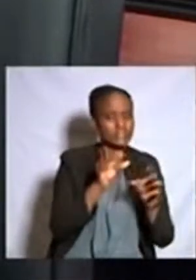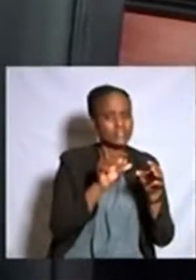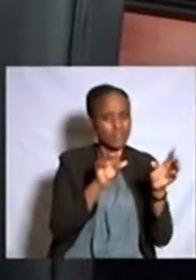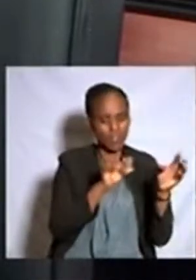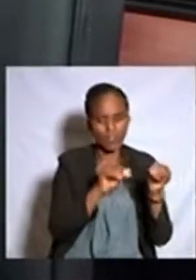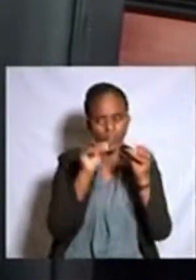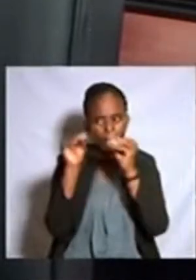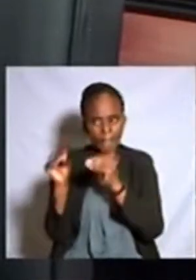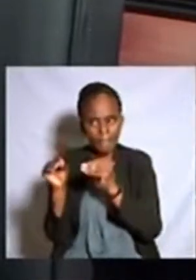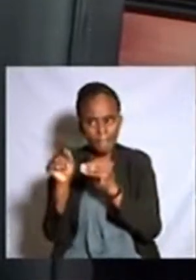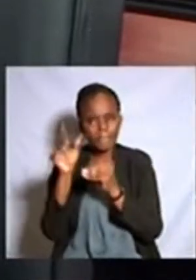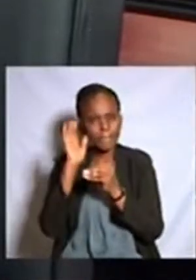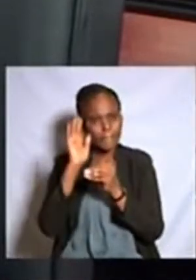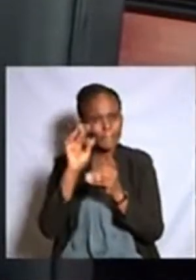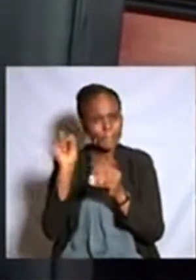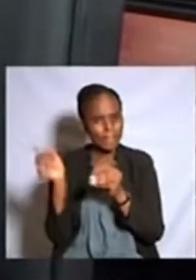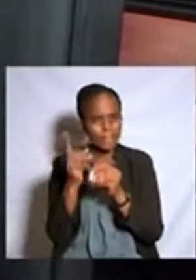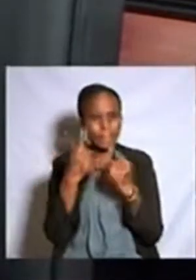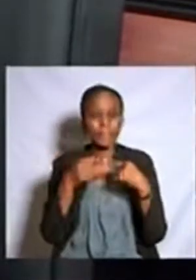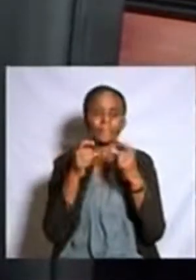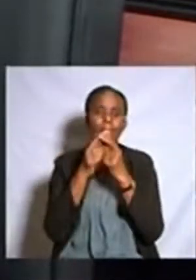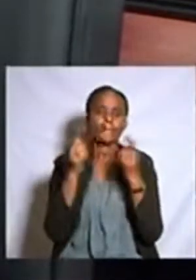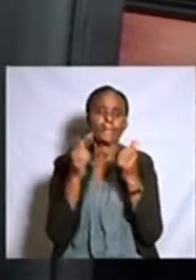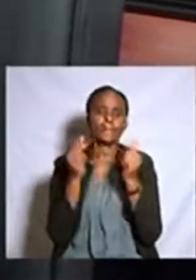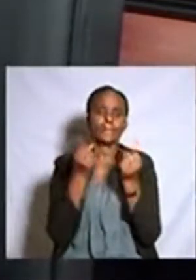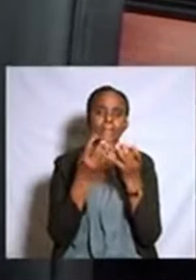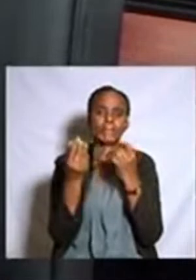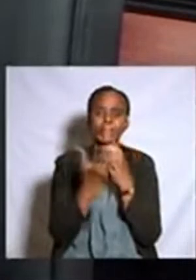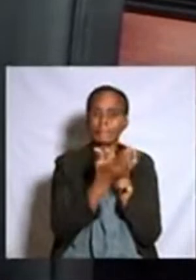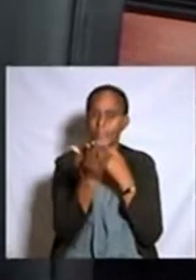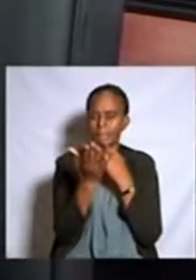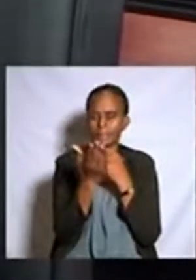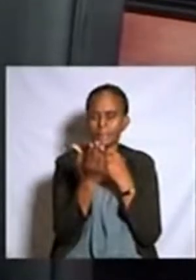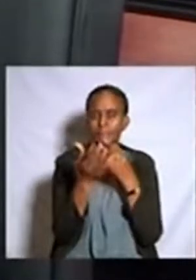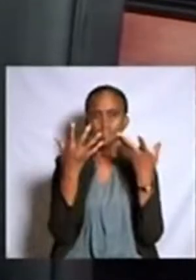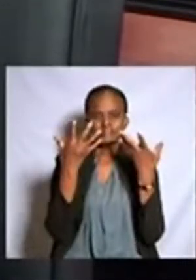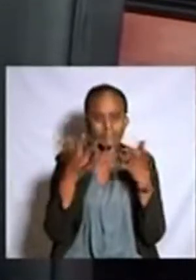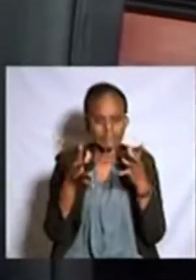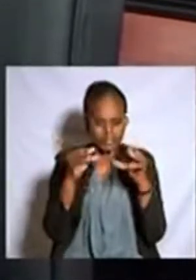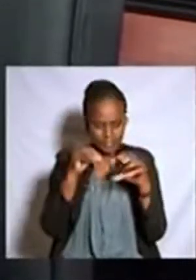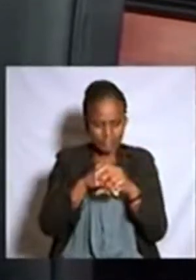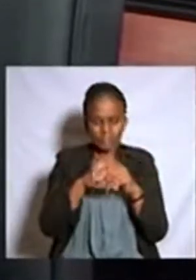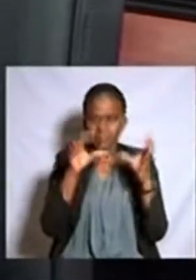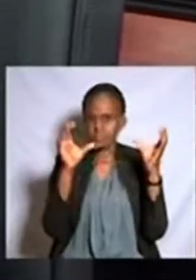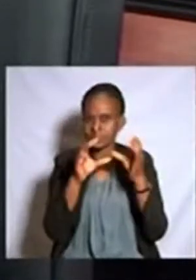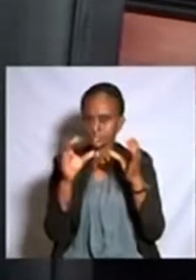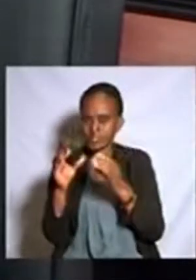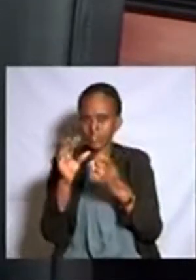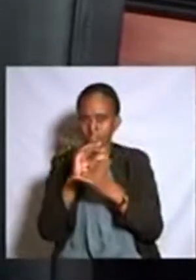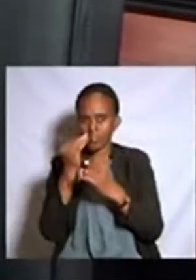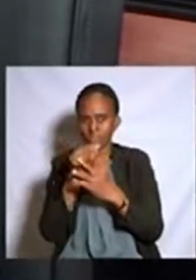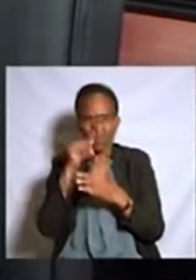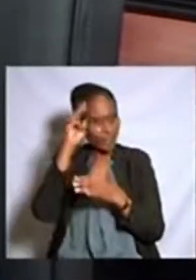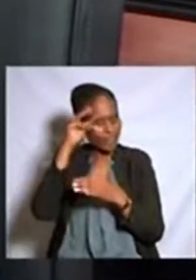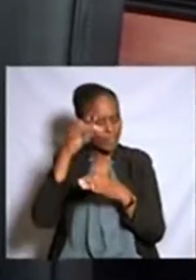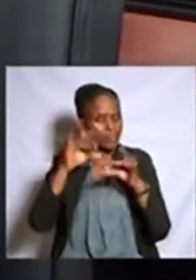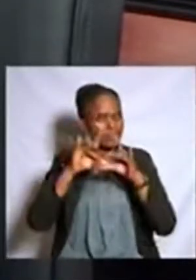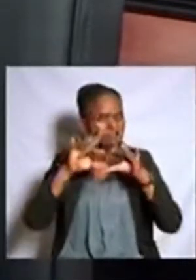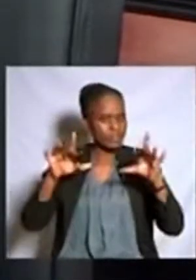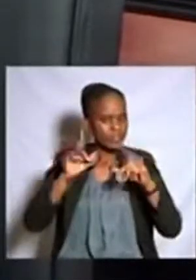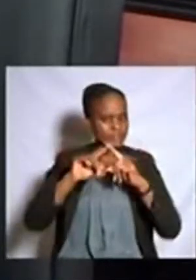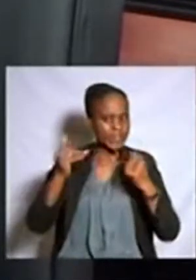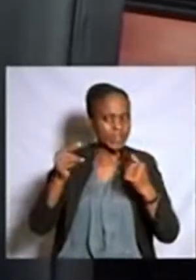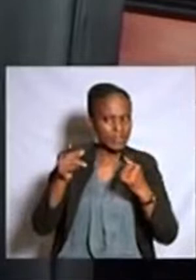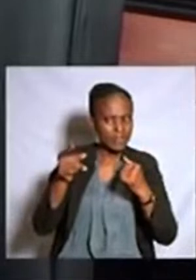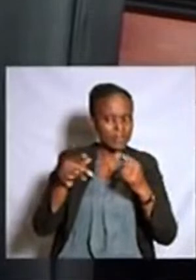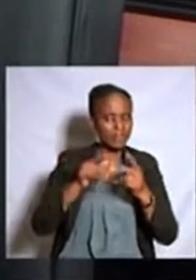them would always be a challenge. So most of these got lost within the council or Ministry of Lands, though the